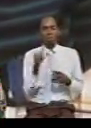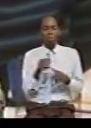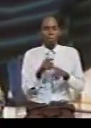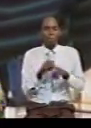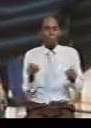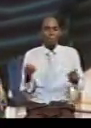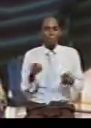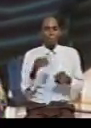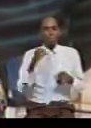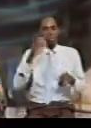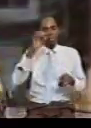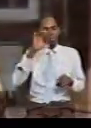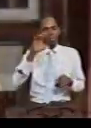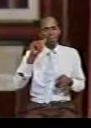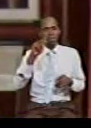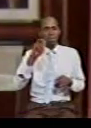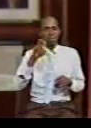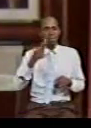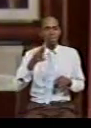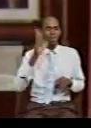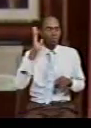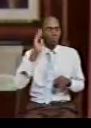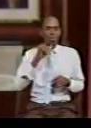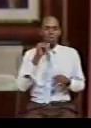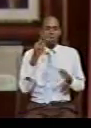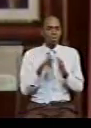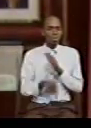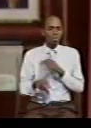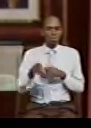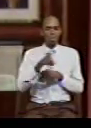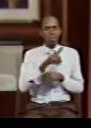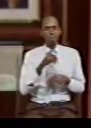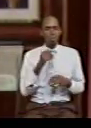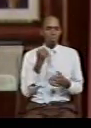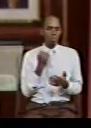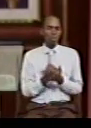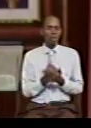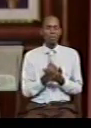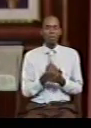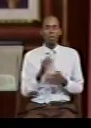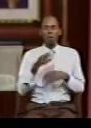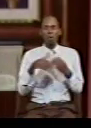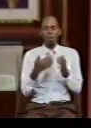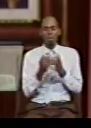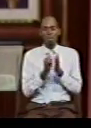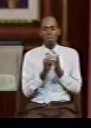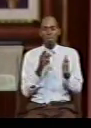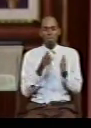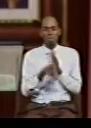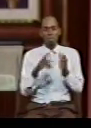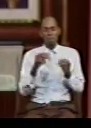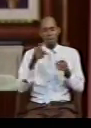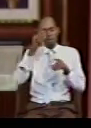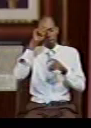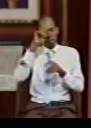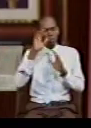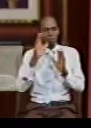All the things that kill Egyptians will not kill you. You will